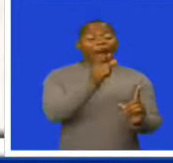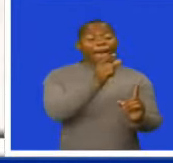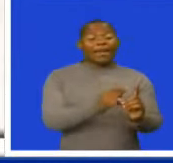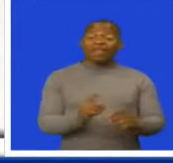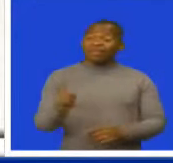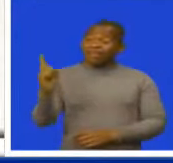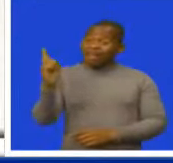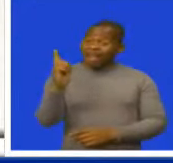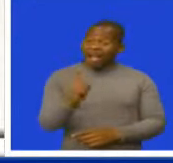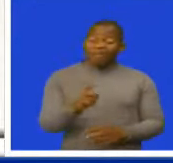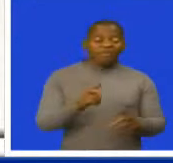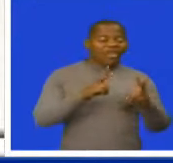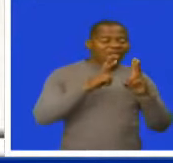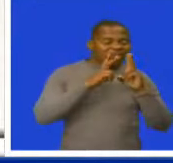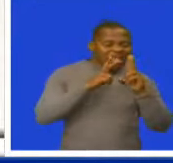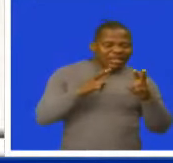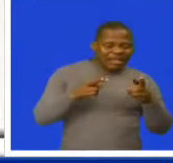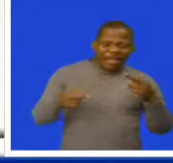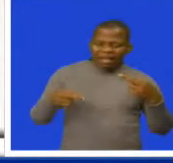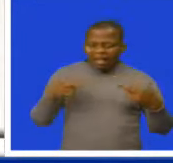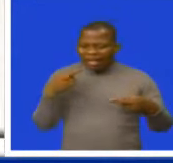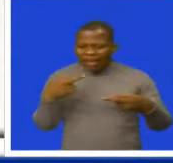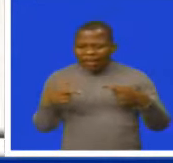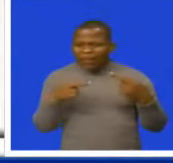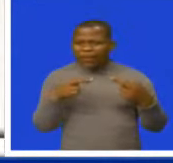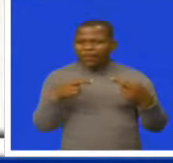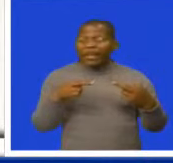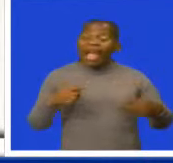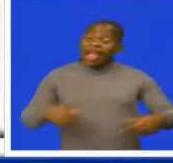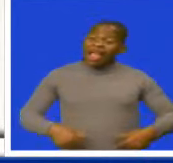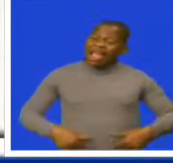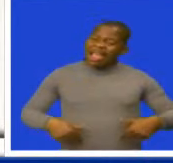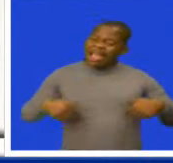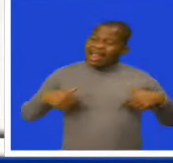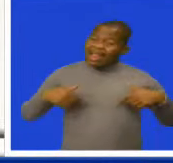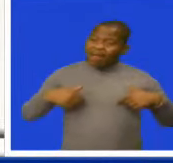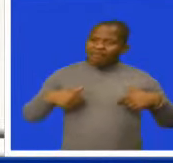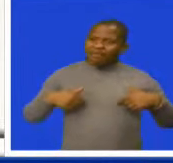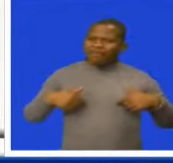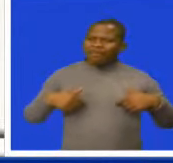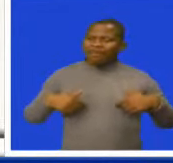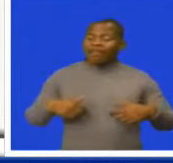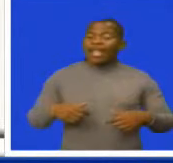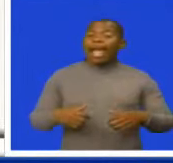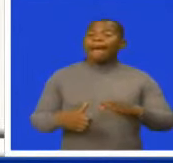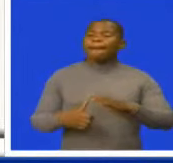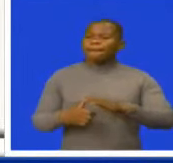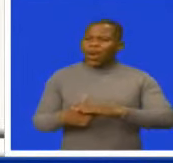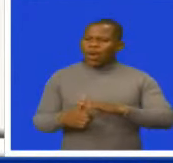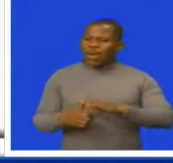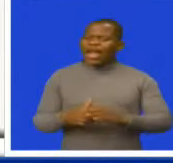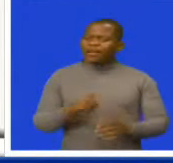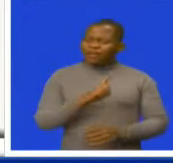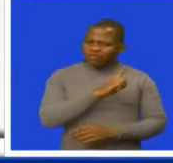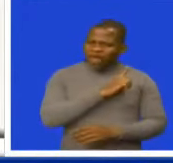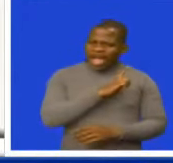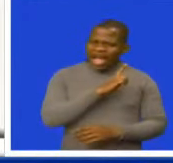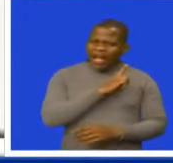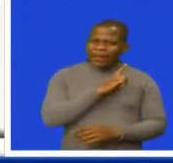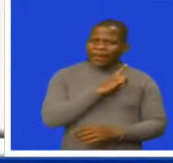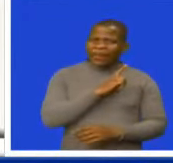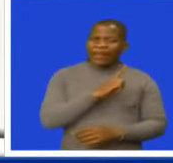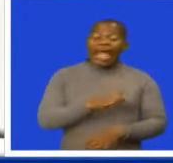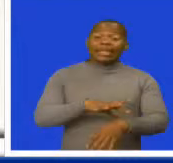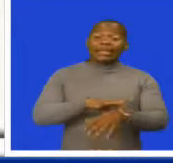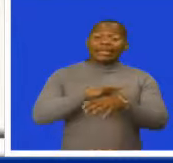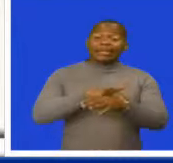lapha tawuhlala khona, so ibeke empilo. Uma singenelwe kulomkhuhlane uma ngabe